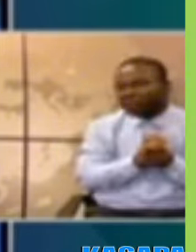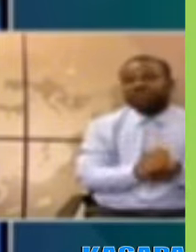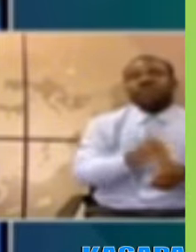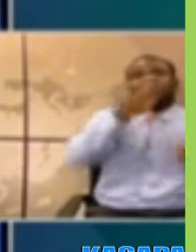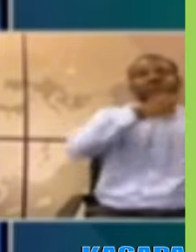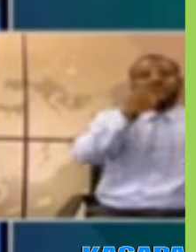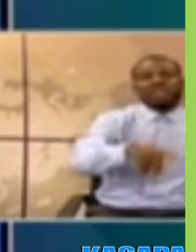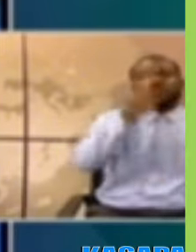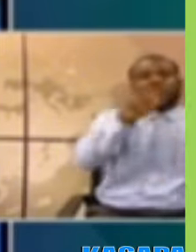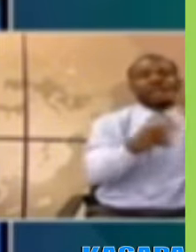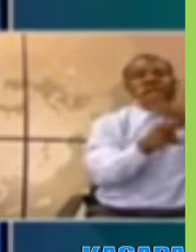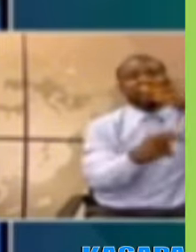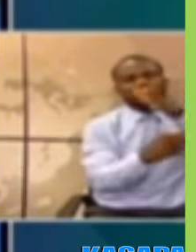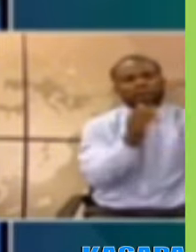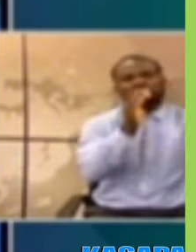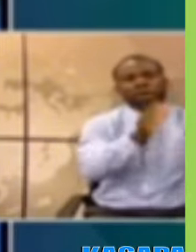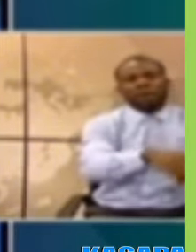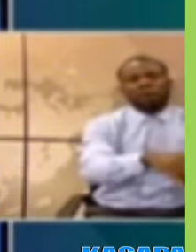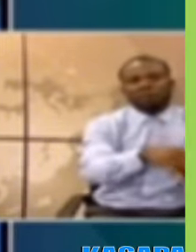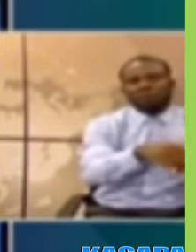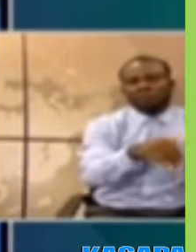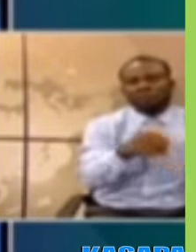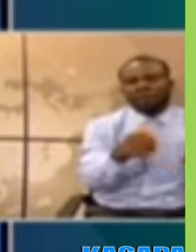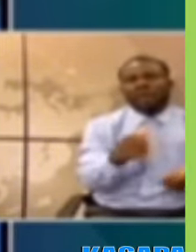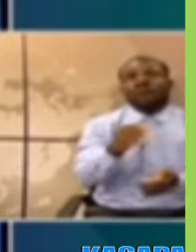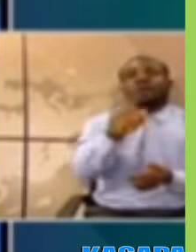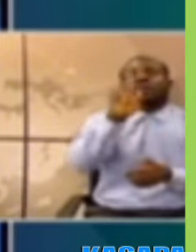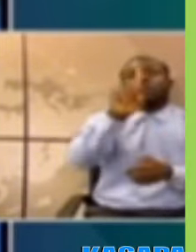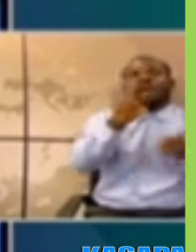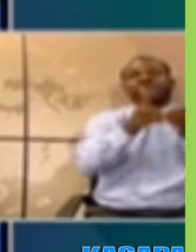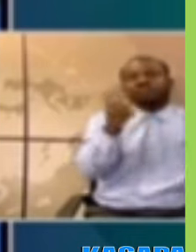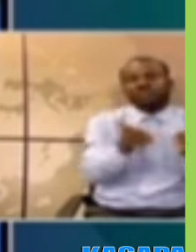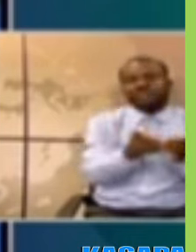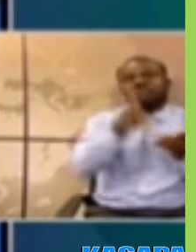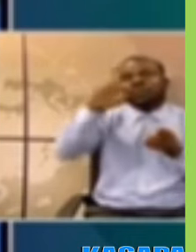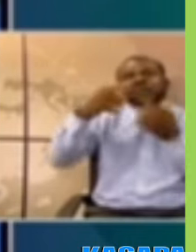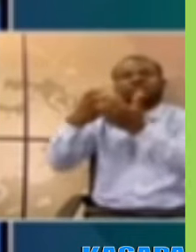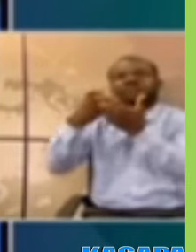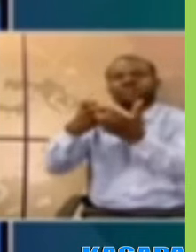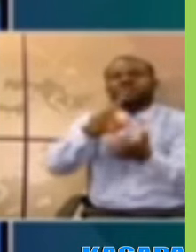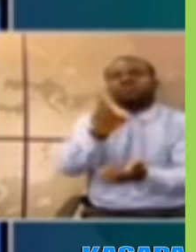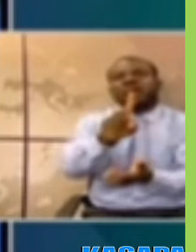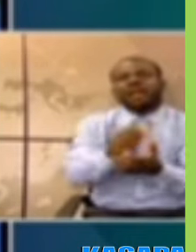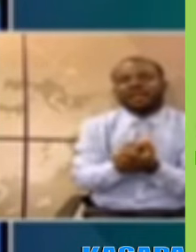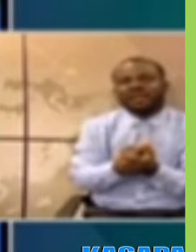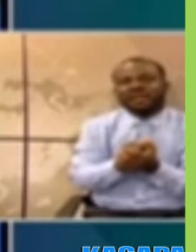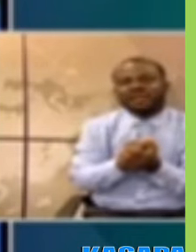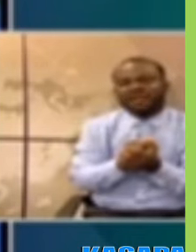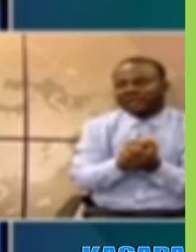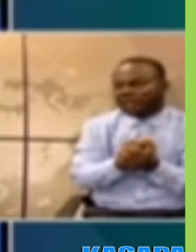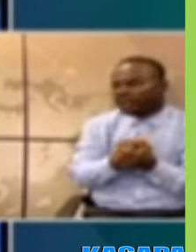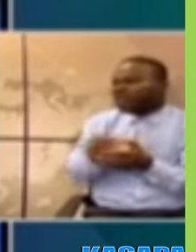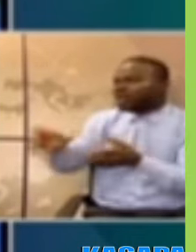tons. Stop saying it. One day, one F, not me, anything. My year now, my year. So stop saying